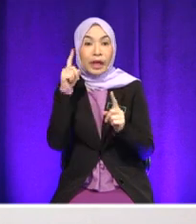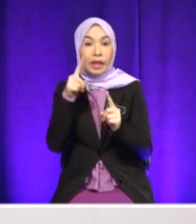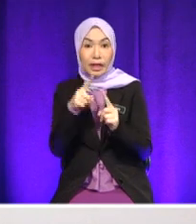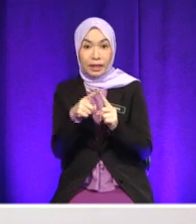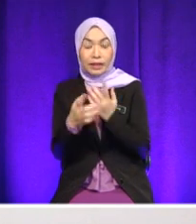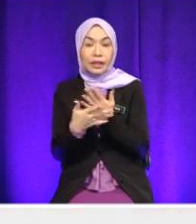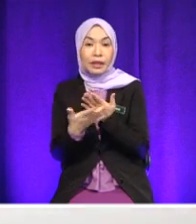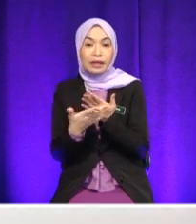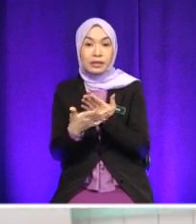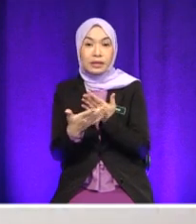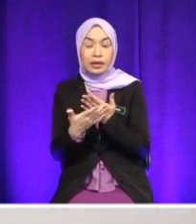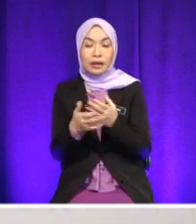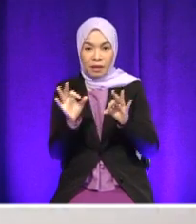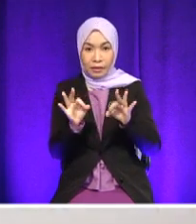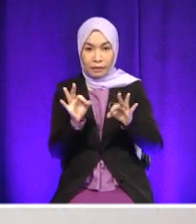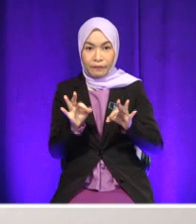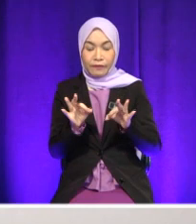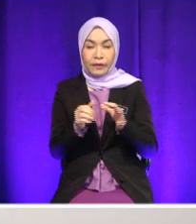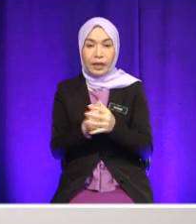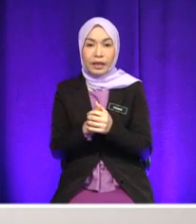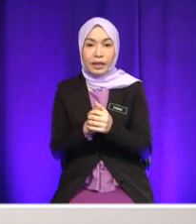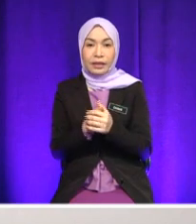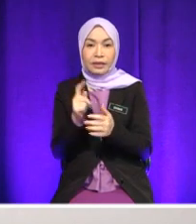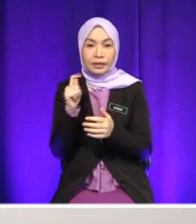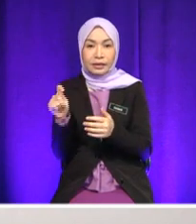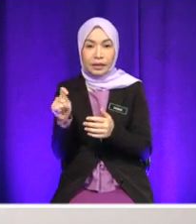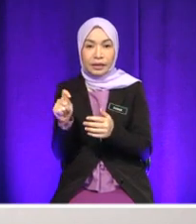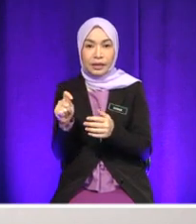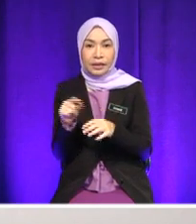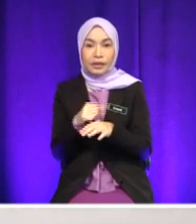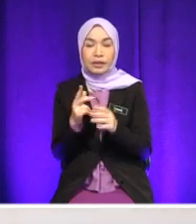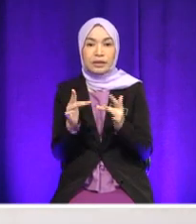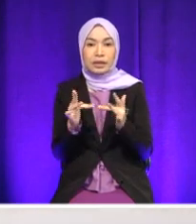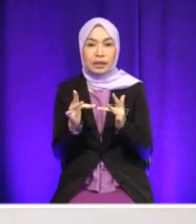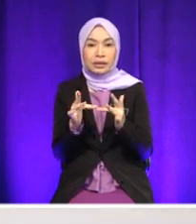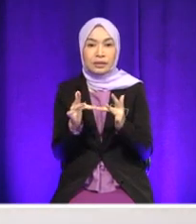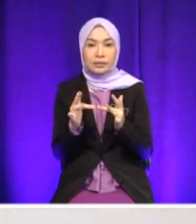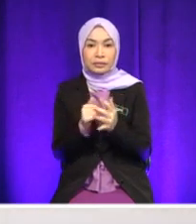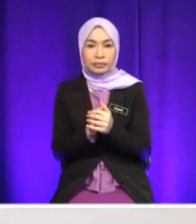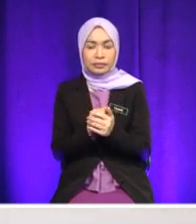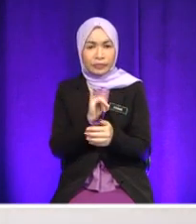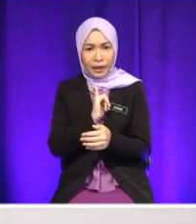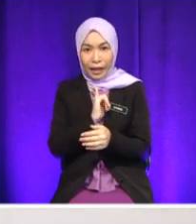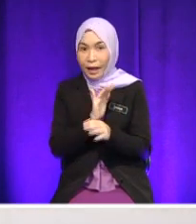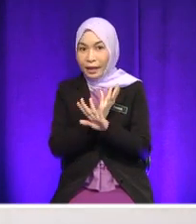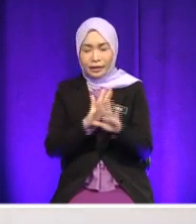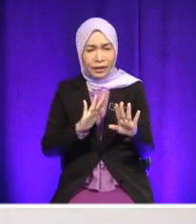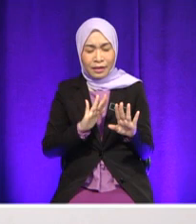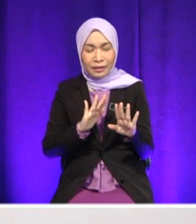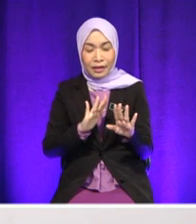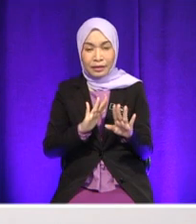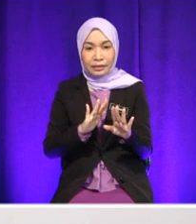hand. Do you agree with me, Rachel? I couldn't agree more with you. Plus, local newspapers